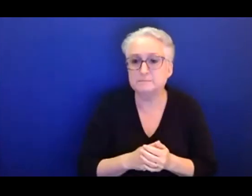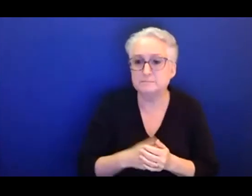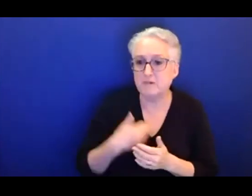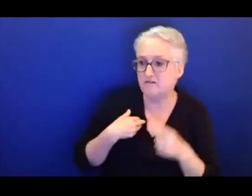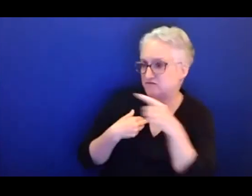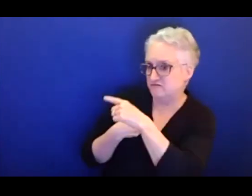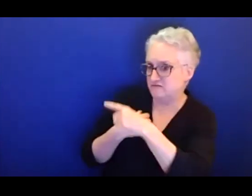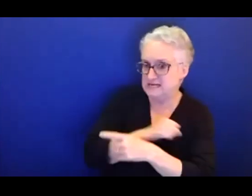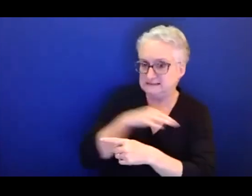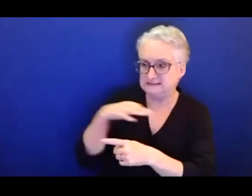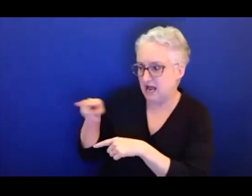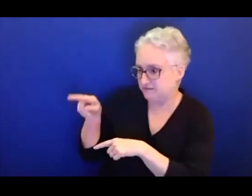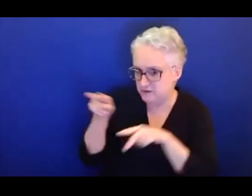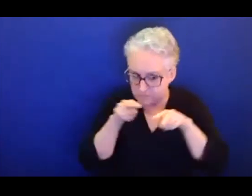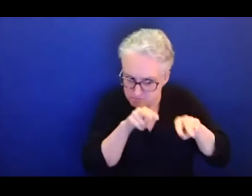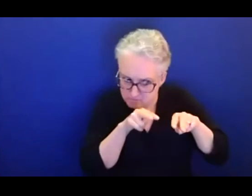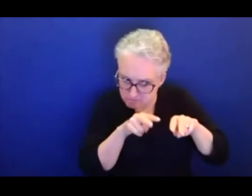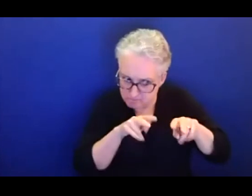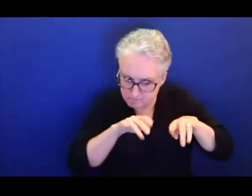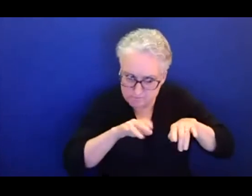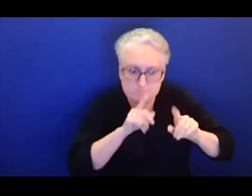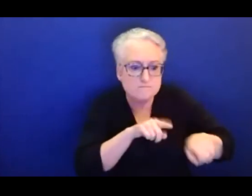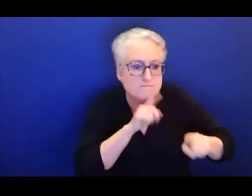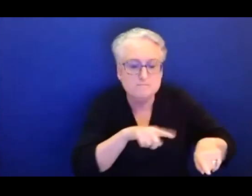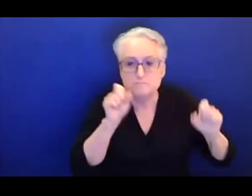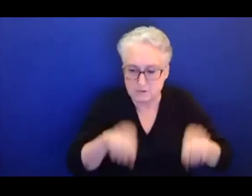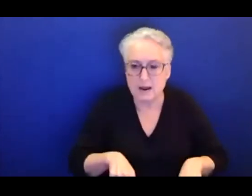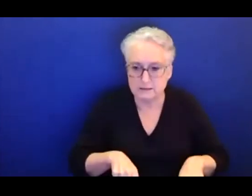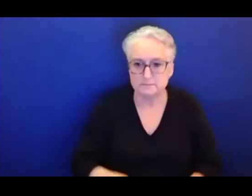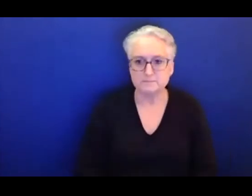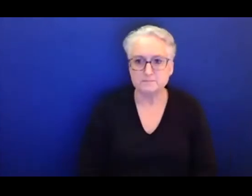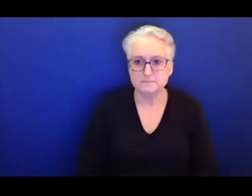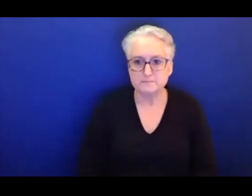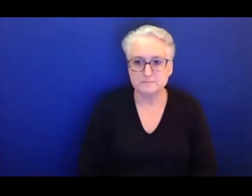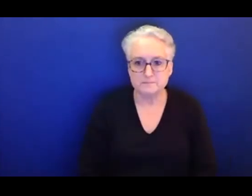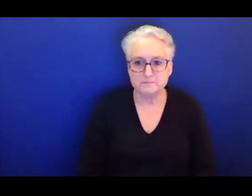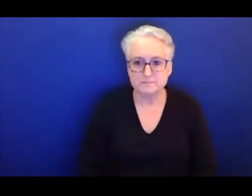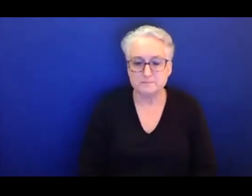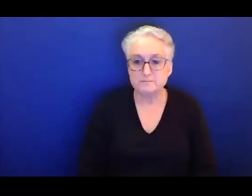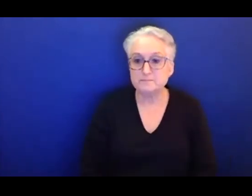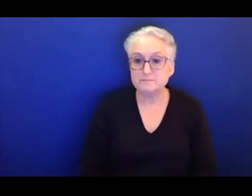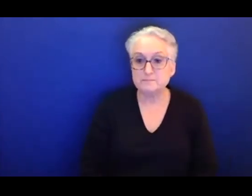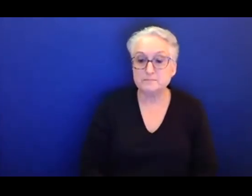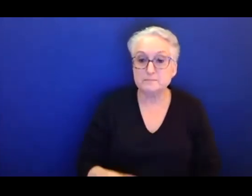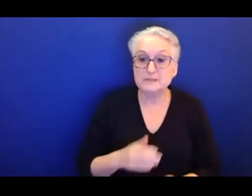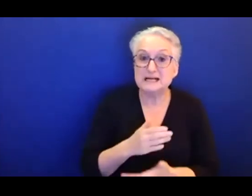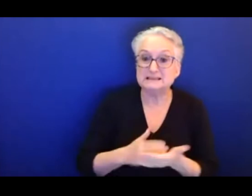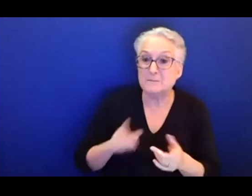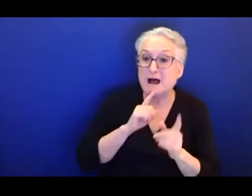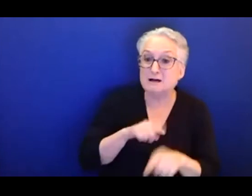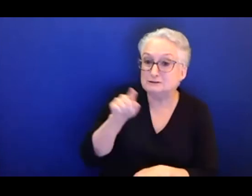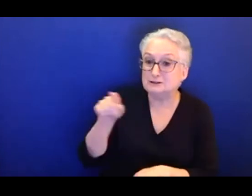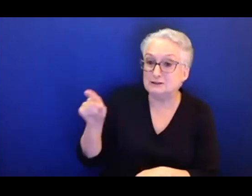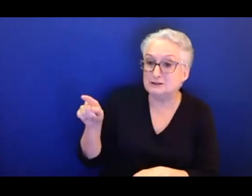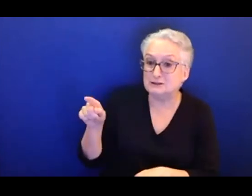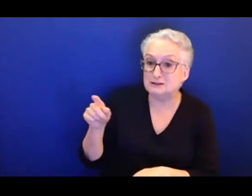that everyone in the group can see the responses. If you are on the Zoom call, you